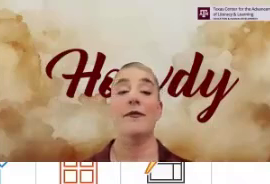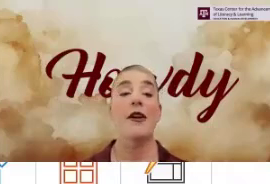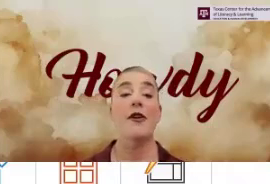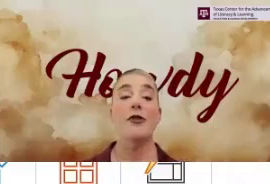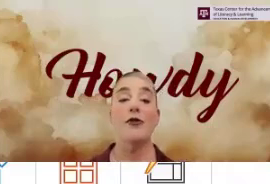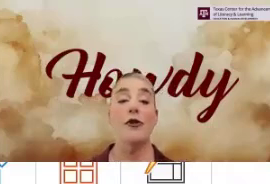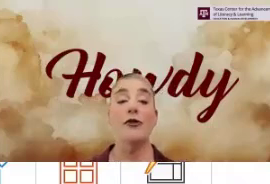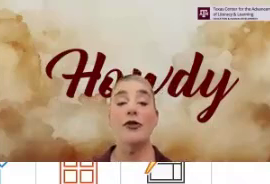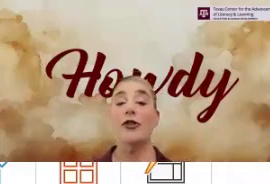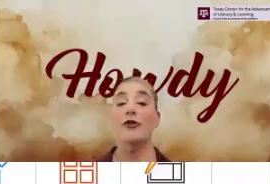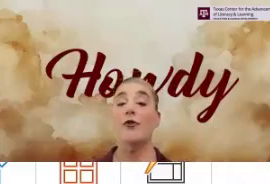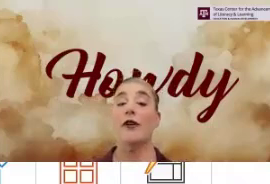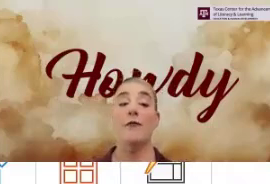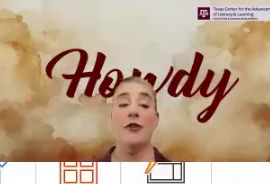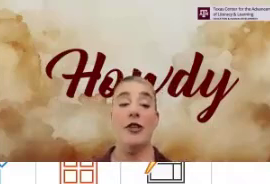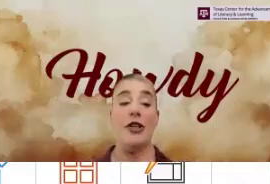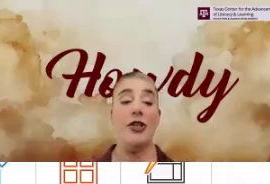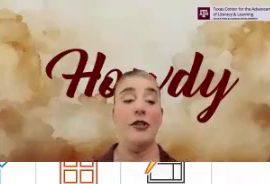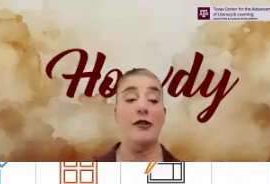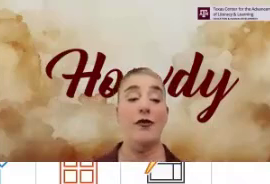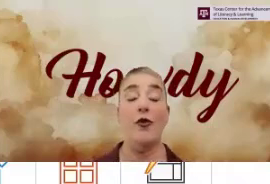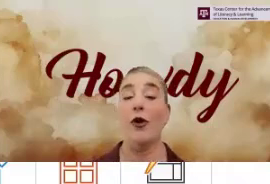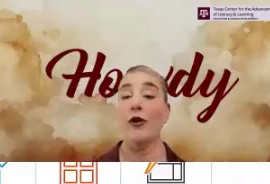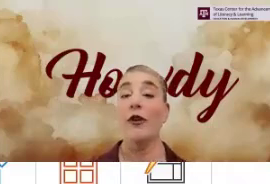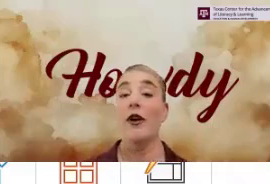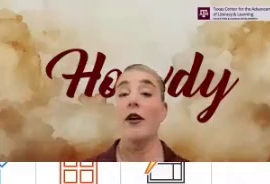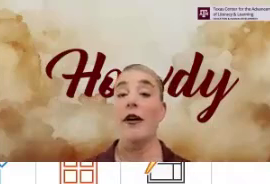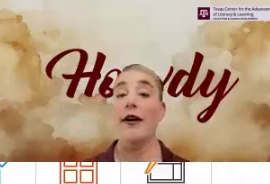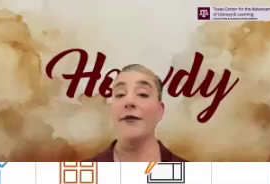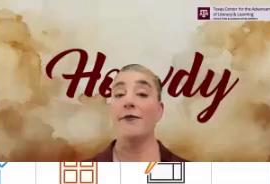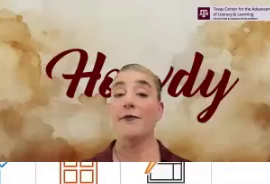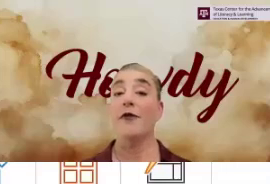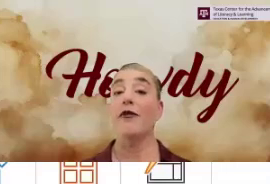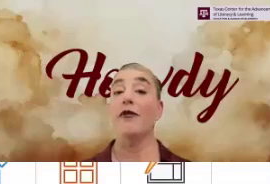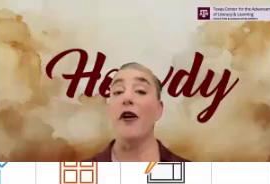slide. So those are just recommendations for